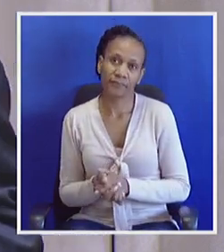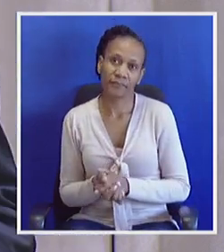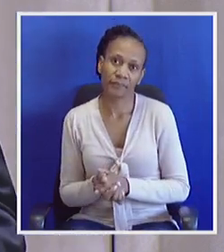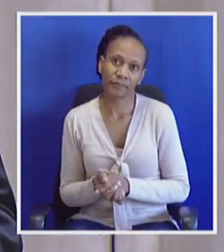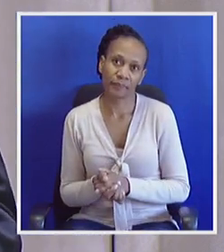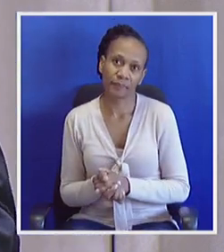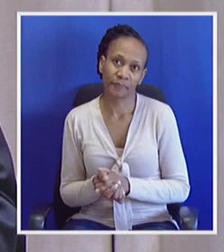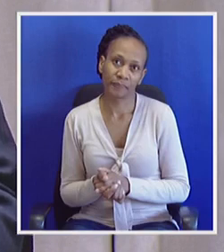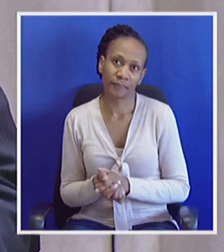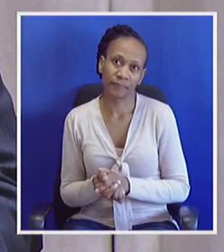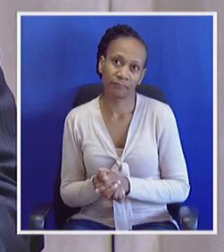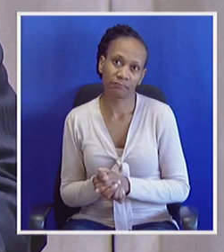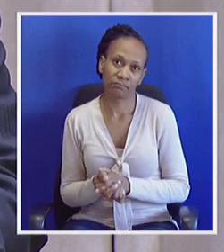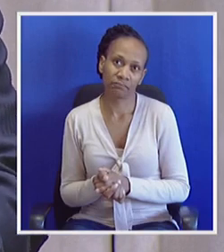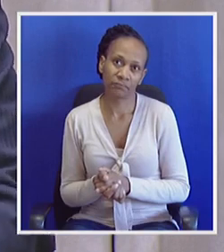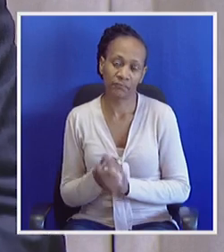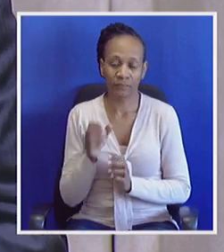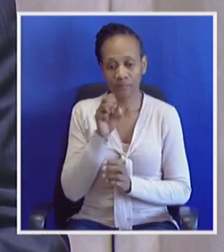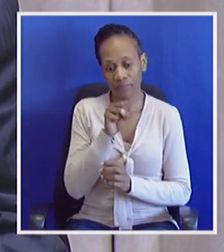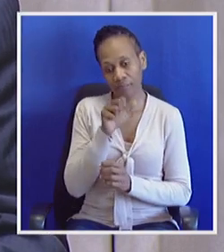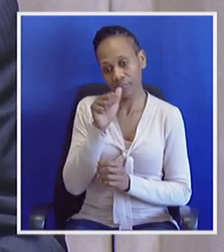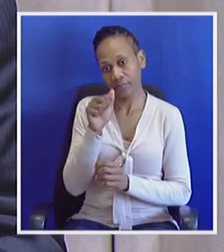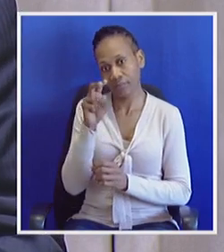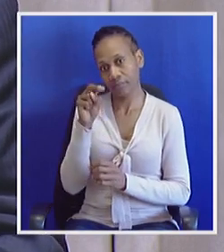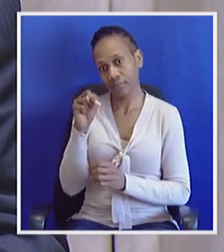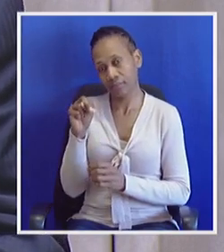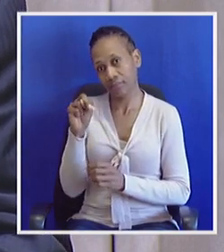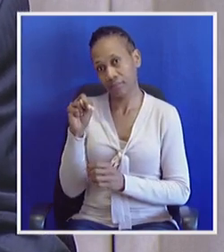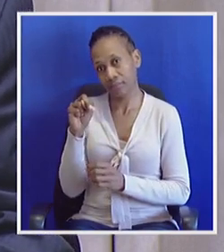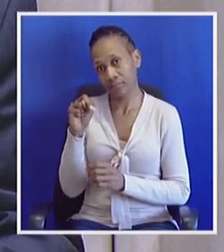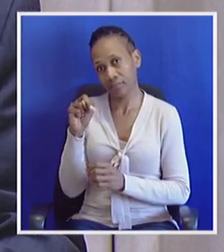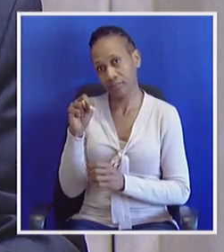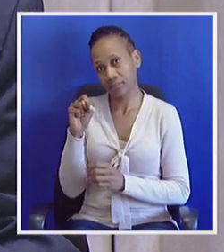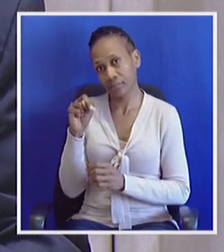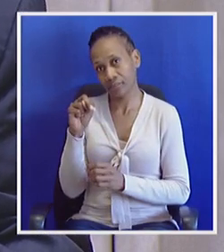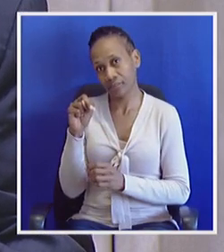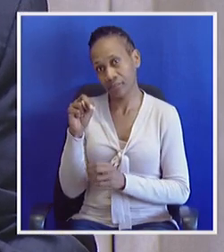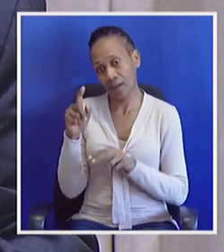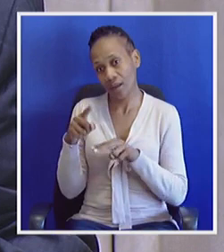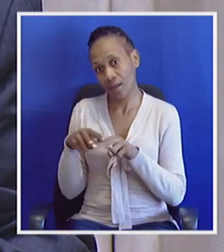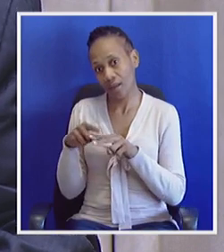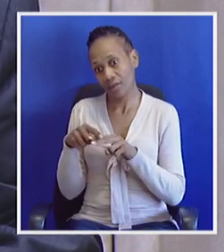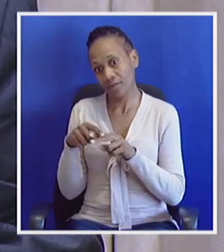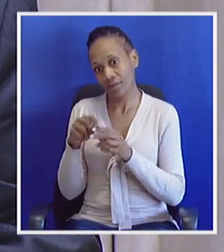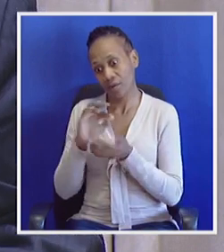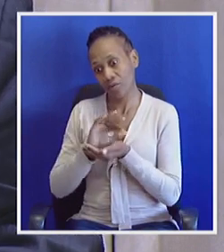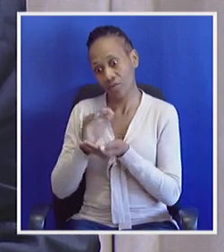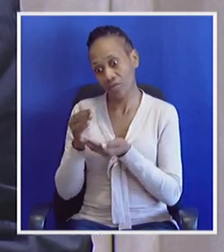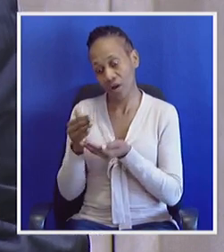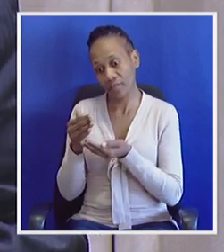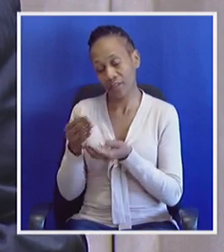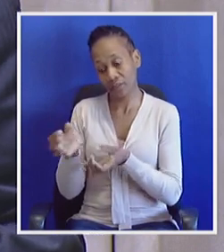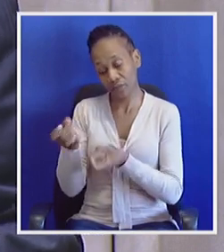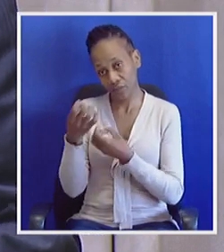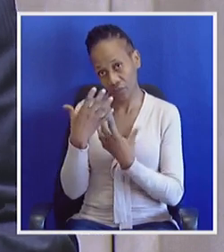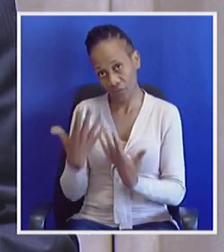I have been assured by the South African National AIDS Trust that the organization has